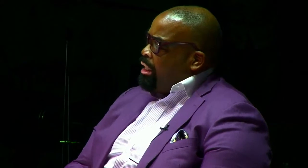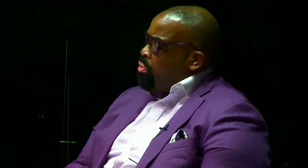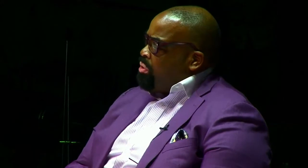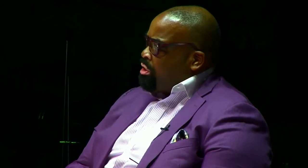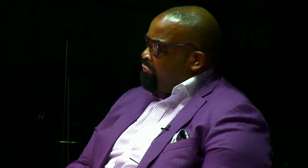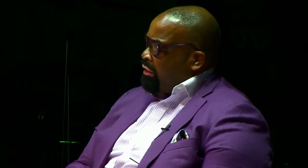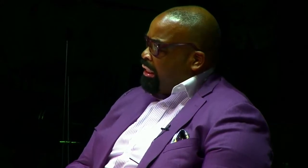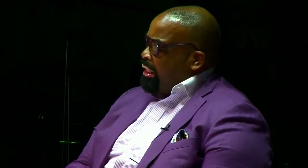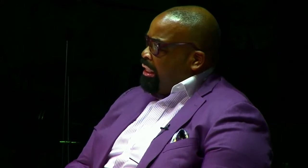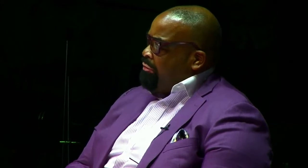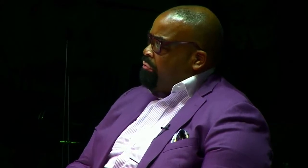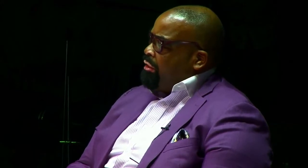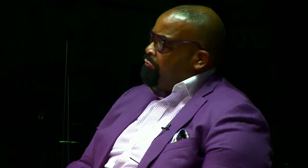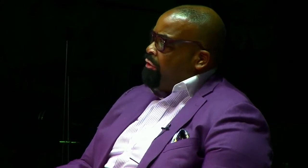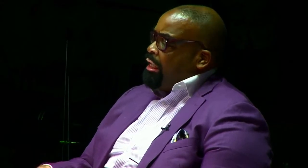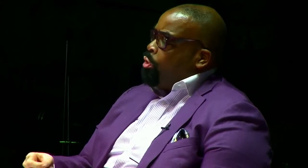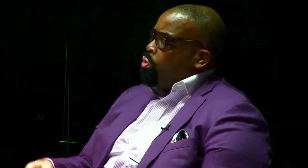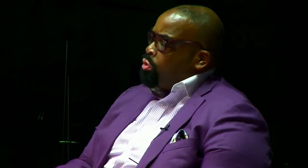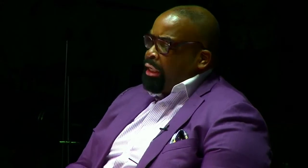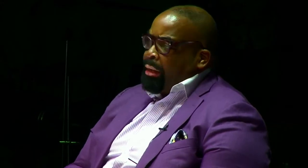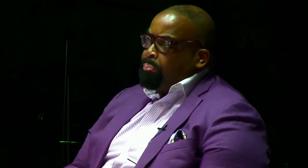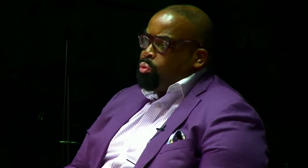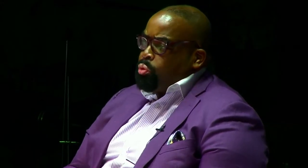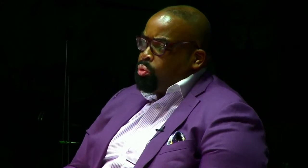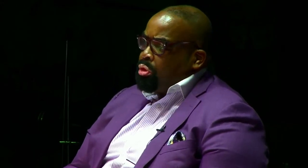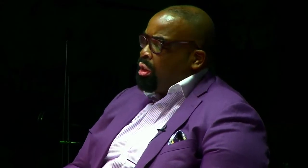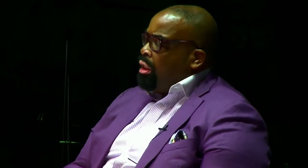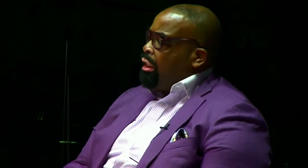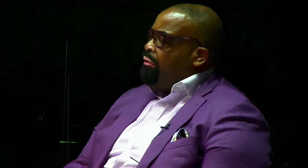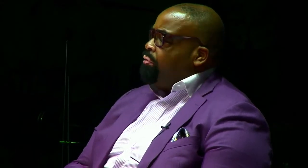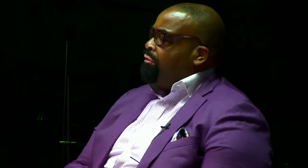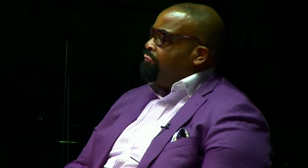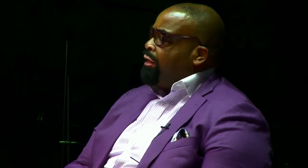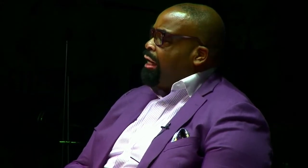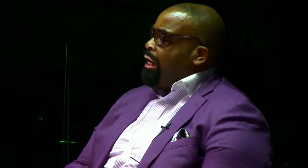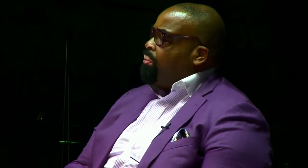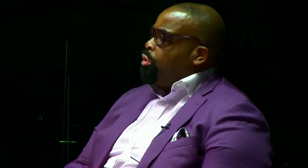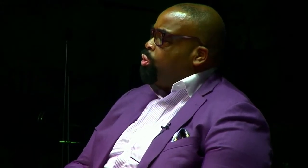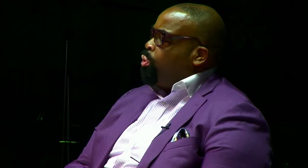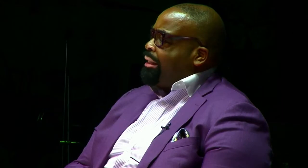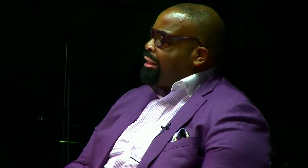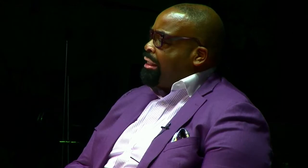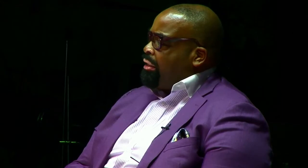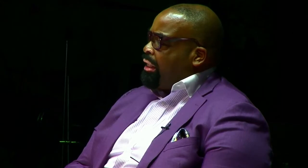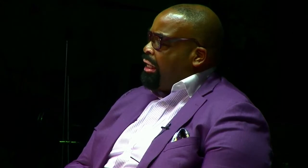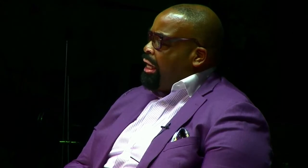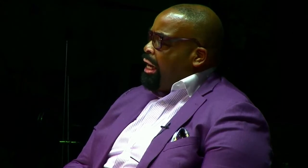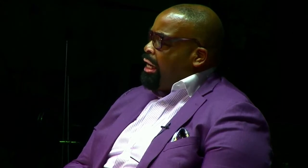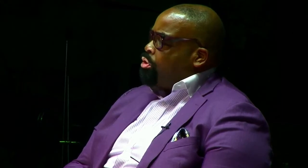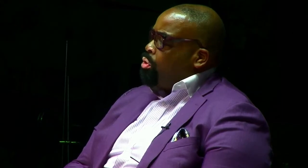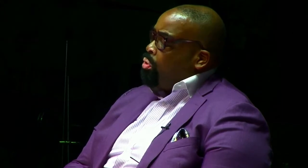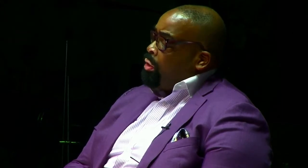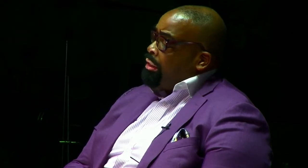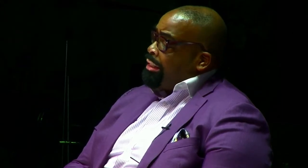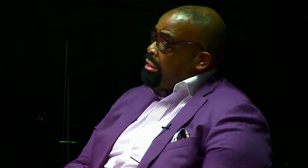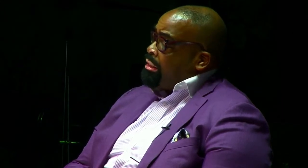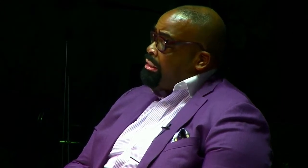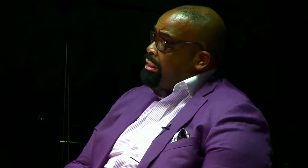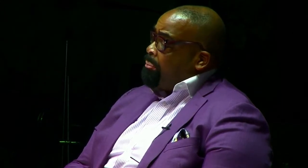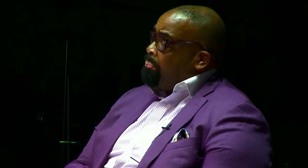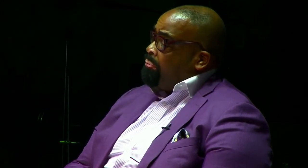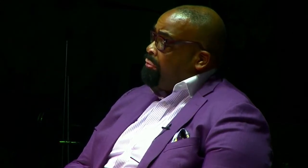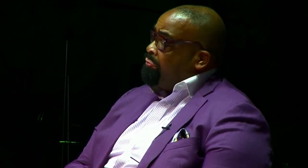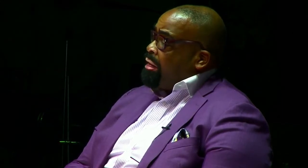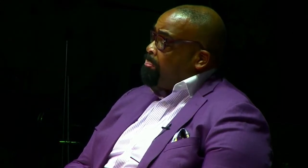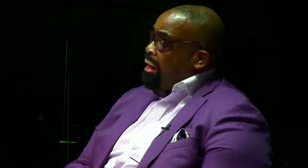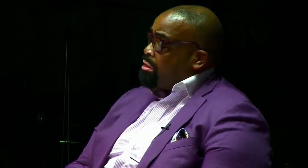personally we suffer, even if egos are bruised, even if we don't quite agree. And so that is the